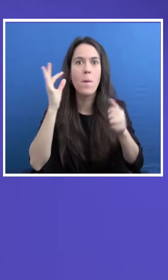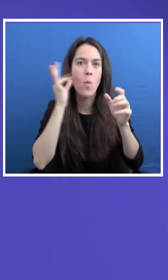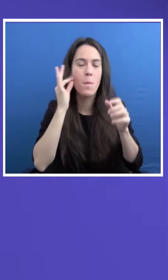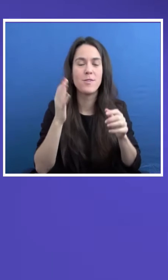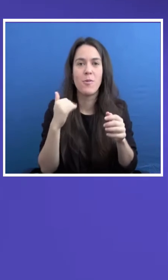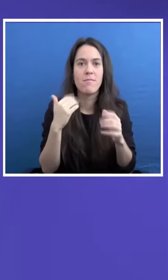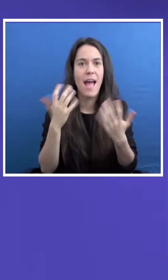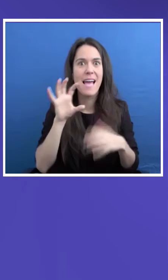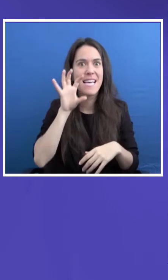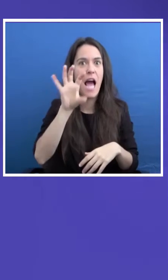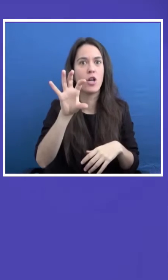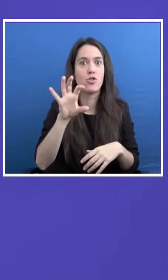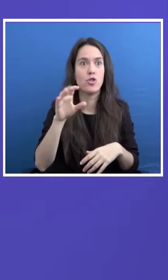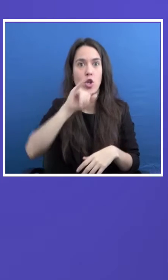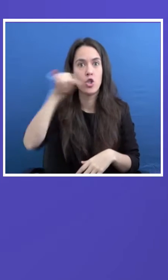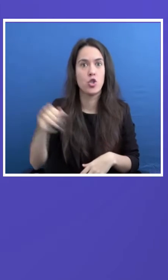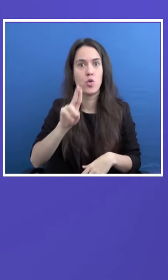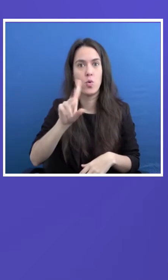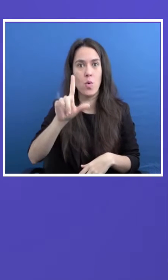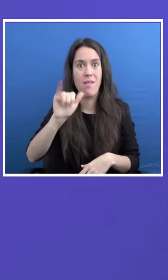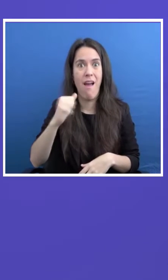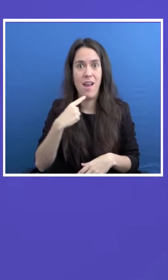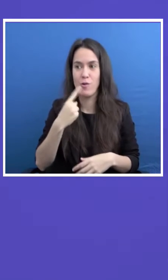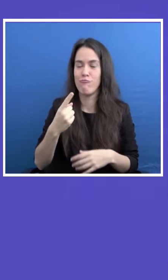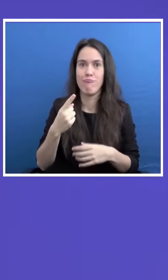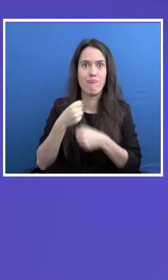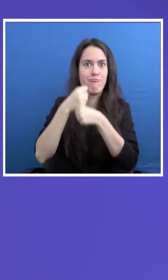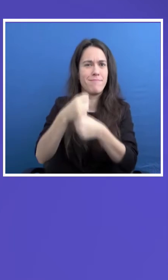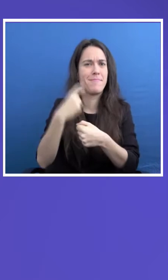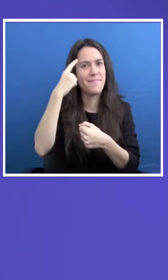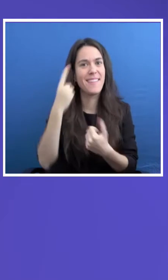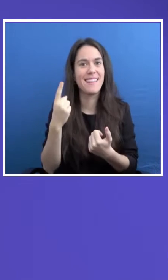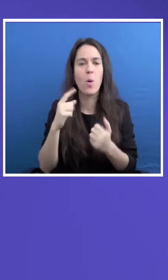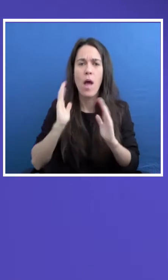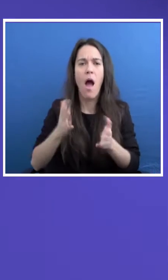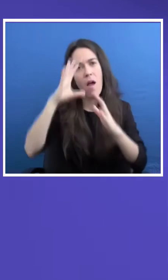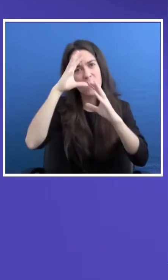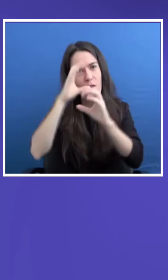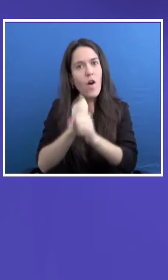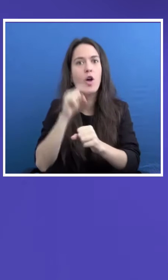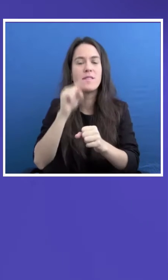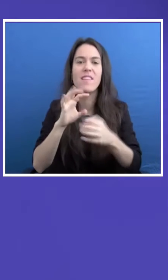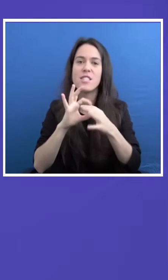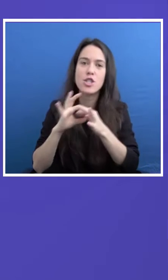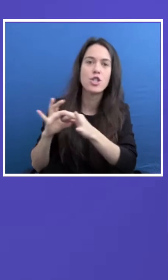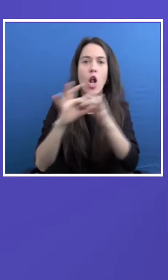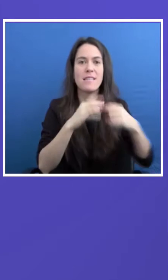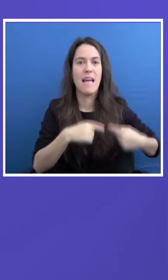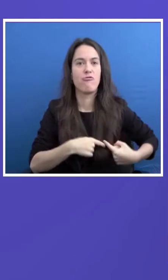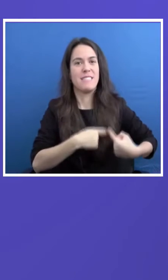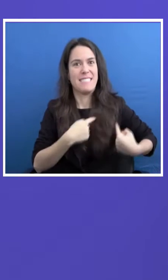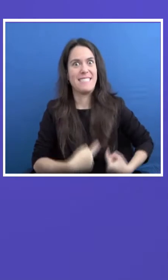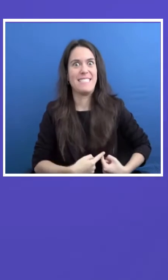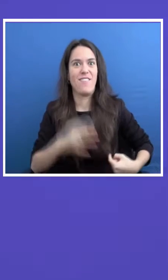Julia now spoke on my behalf. So we need to focus on this solidarity between women and push